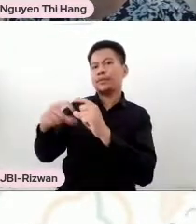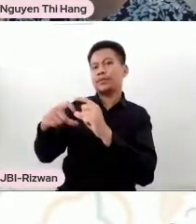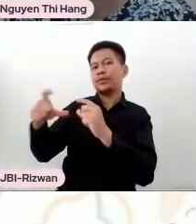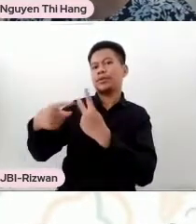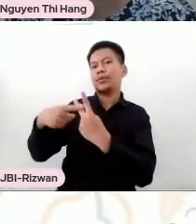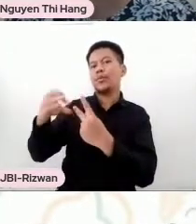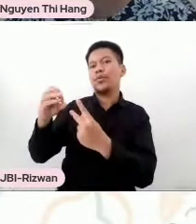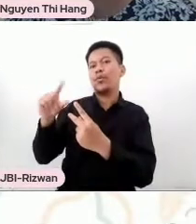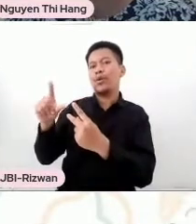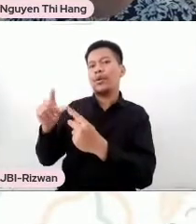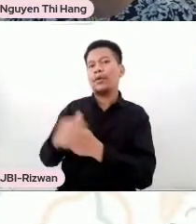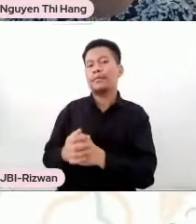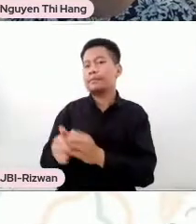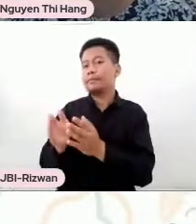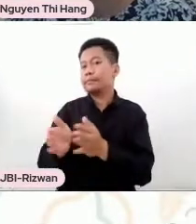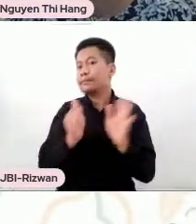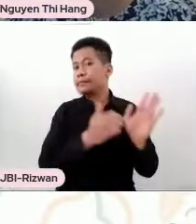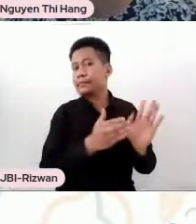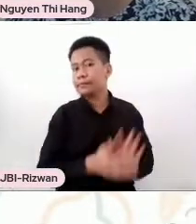Next, please.